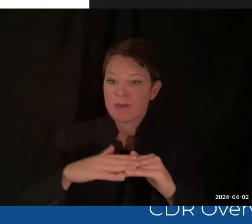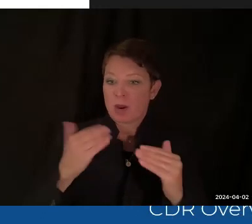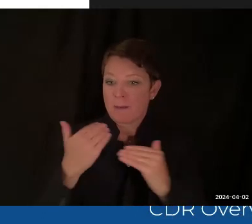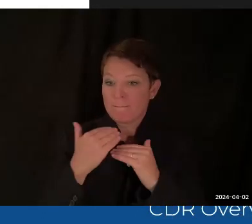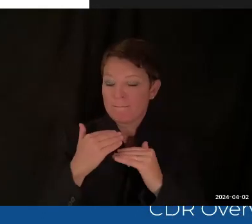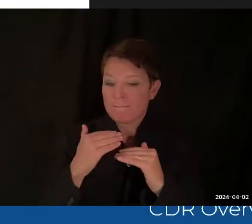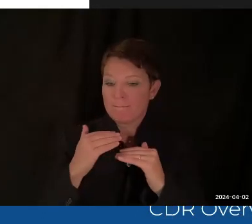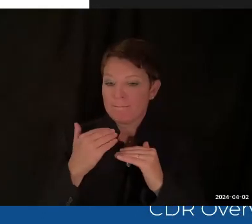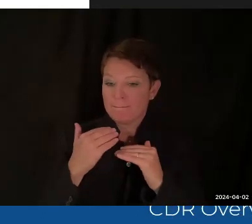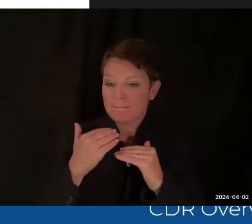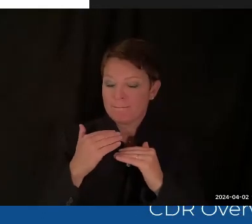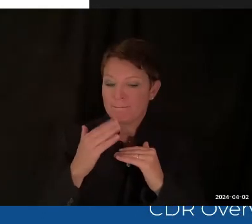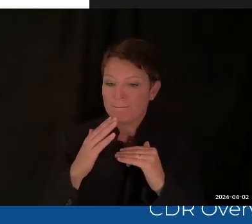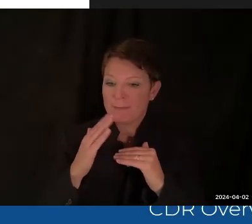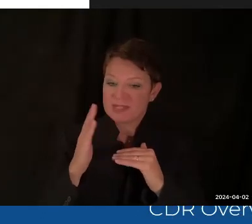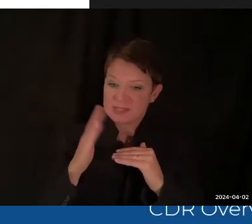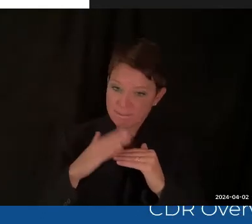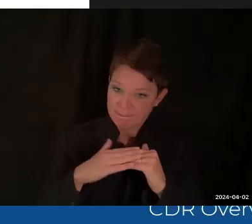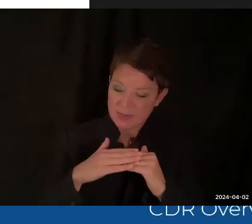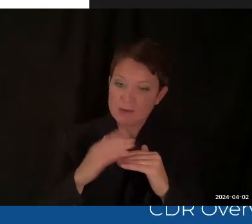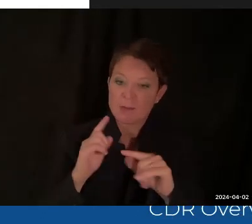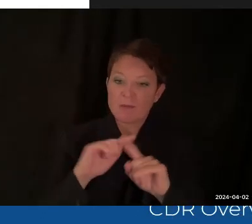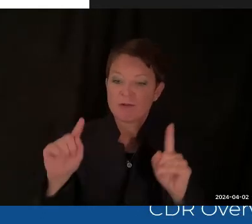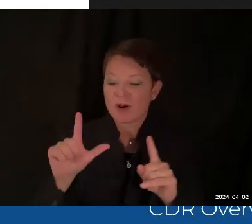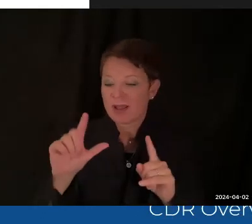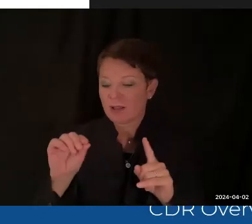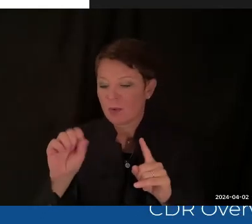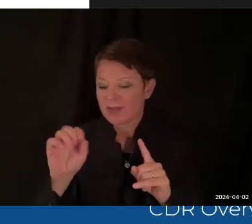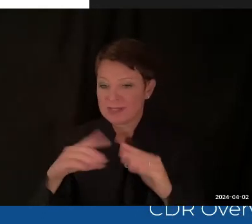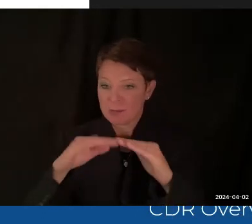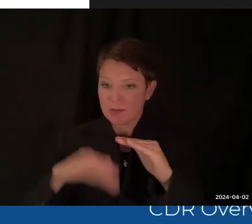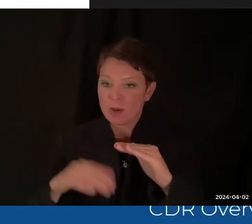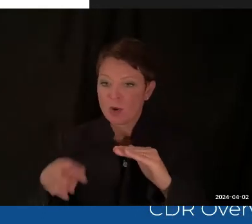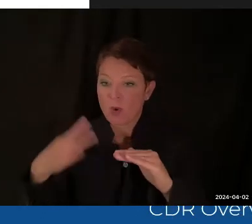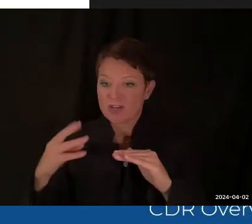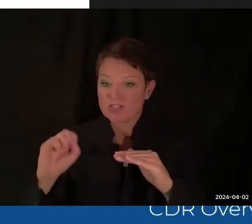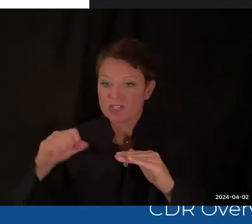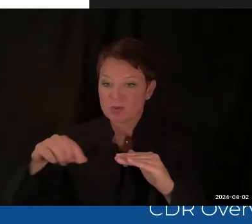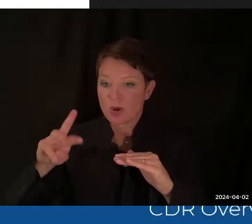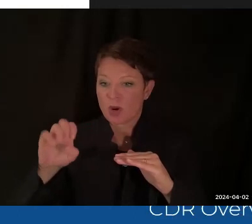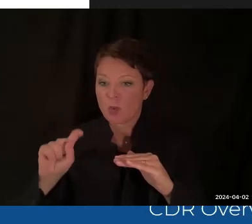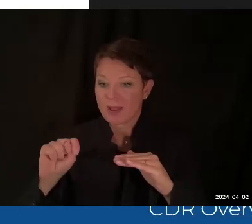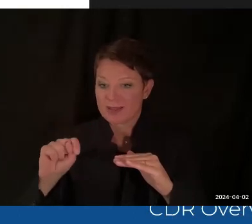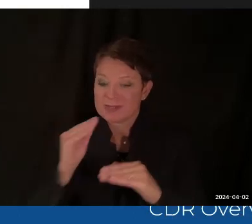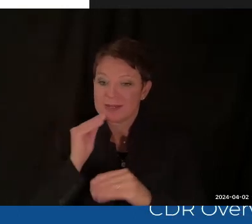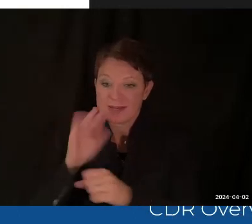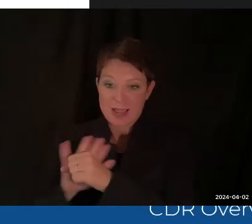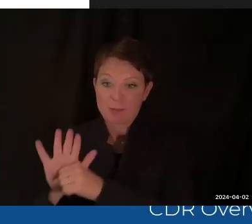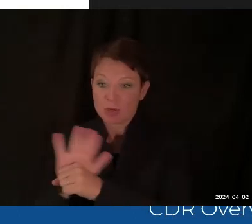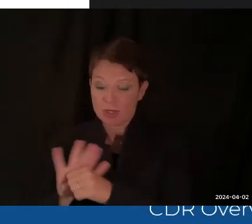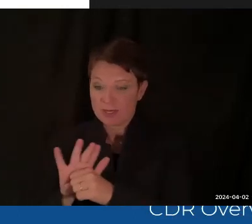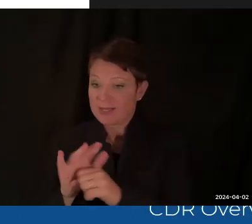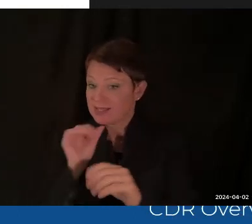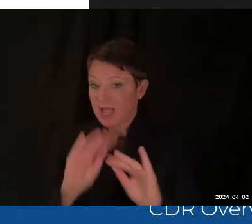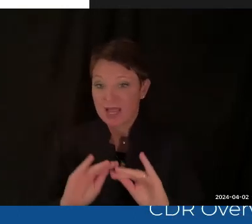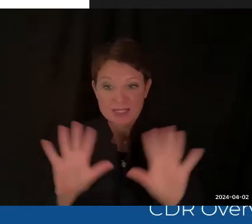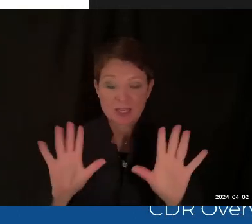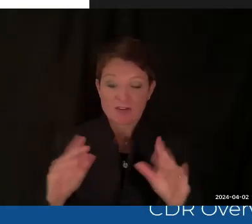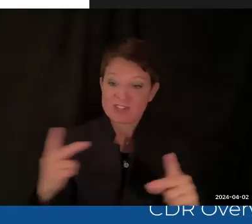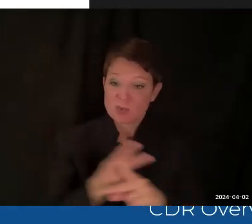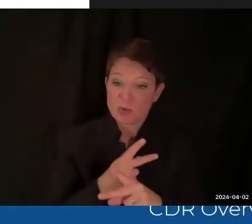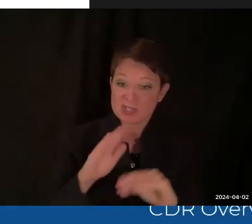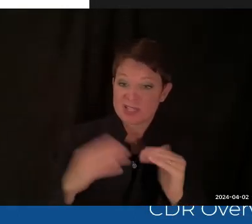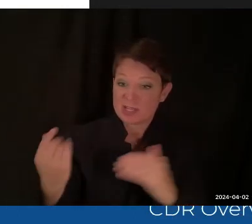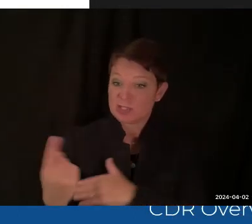the intersections that are performing below LOSD are in the Washington Square West neighborhood. It is unclear if this is worse than it